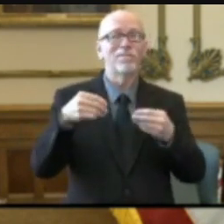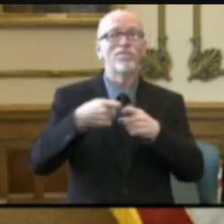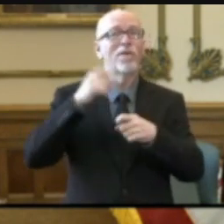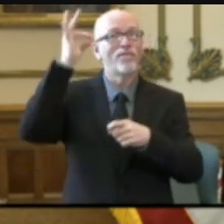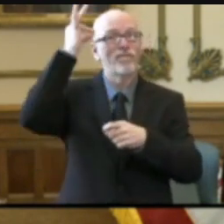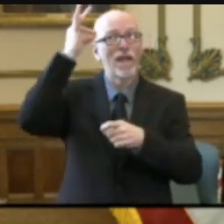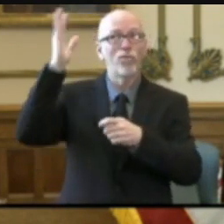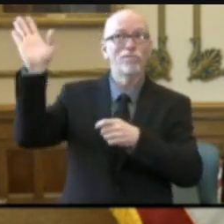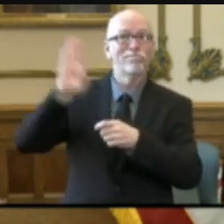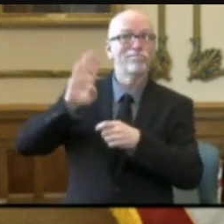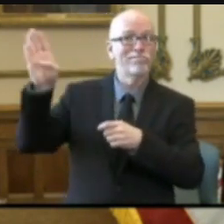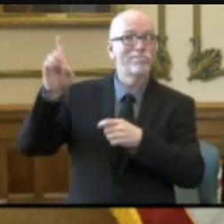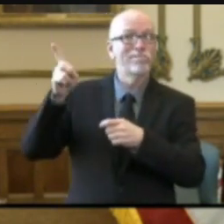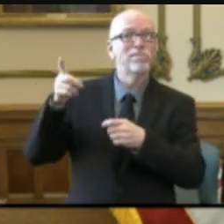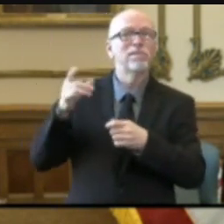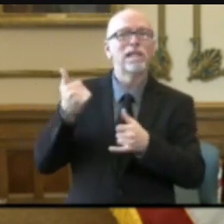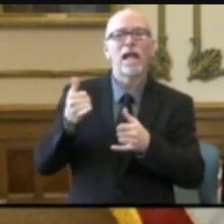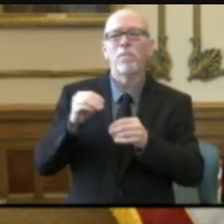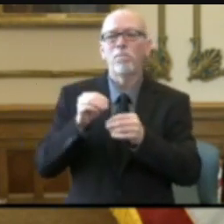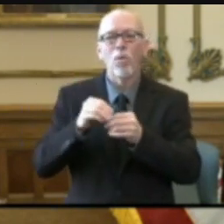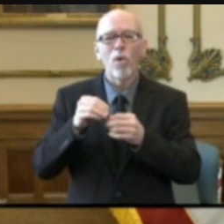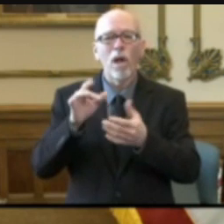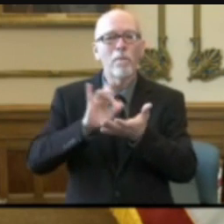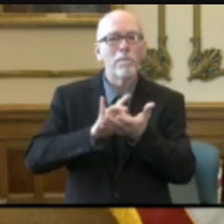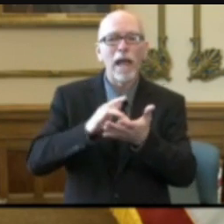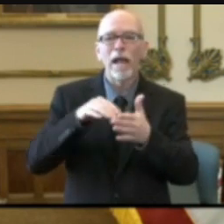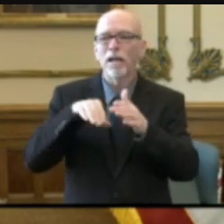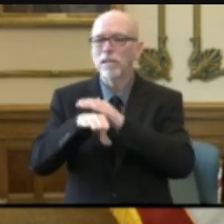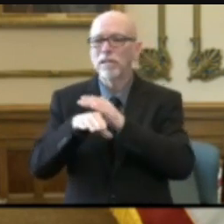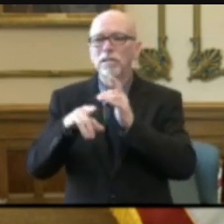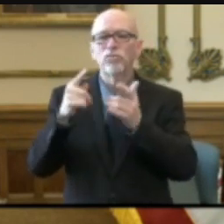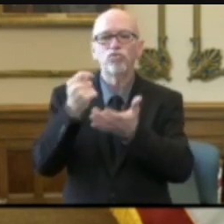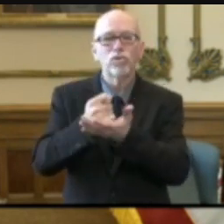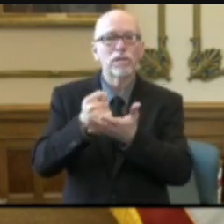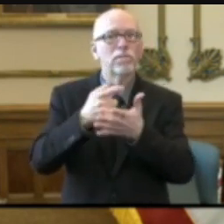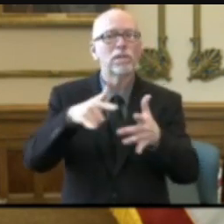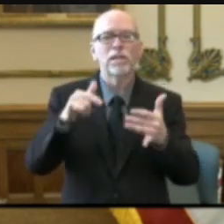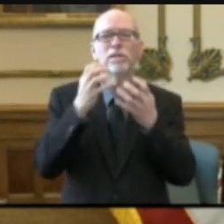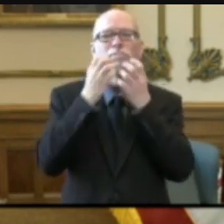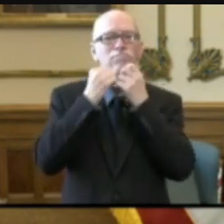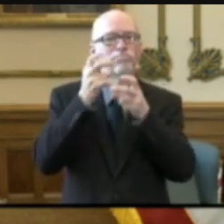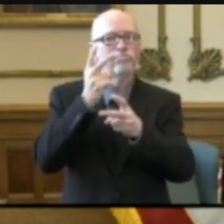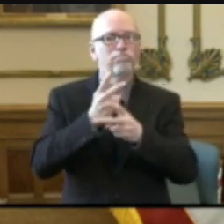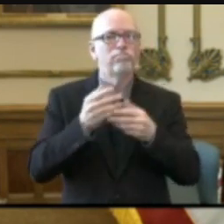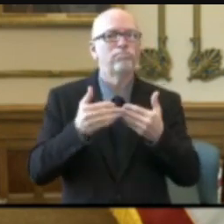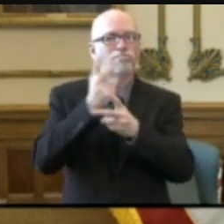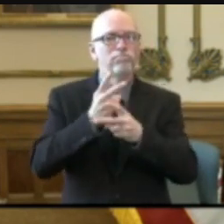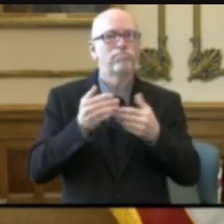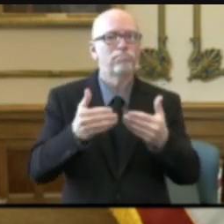federal partners, access to life-saving medication-assisted treatment has been preserved in Indiana.